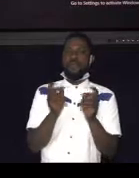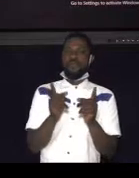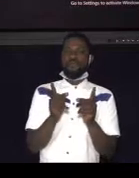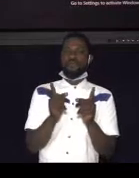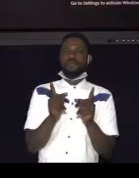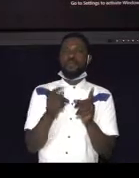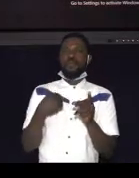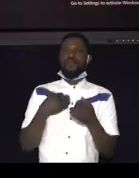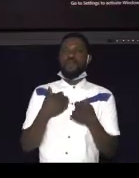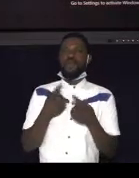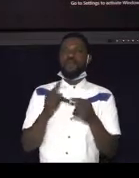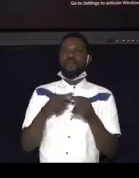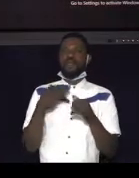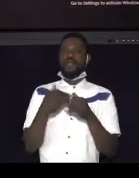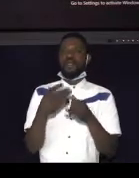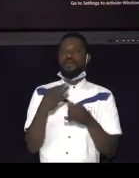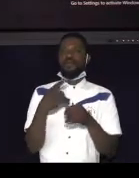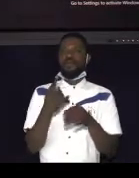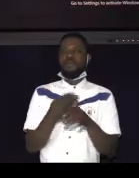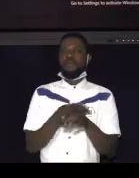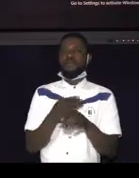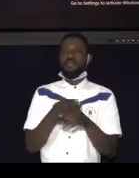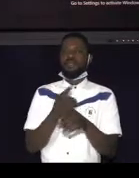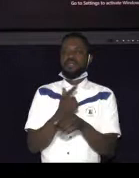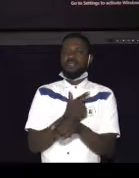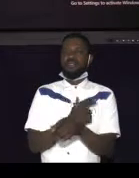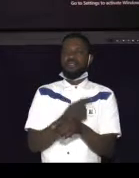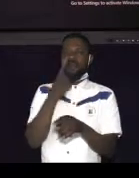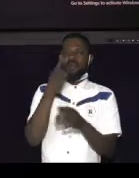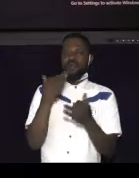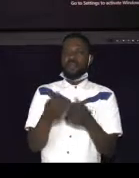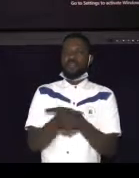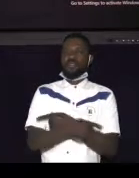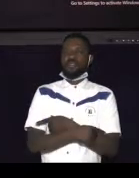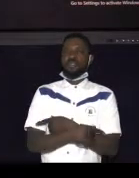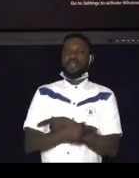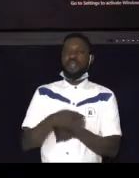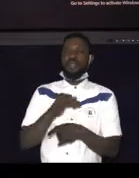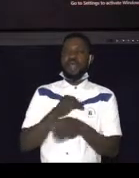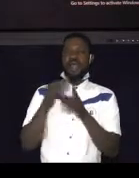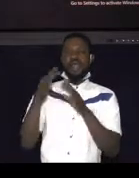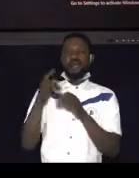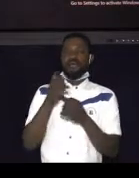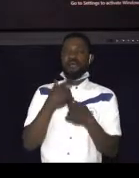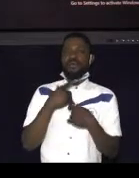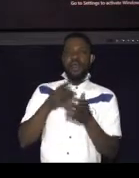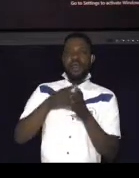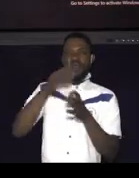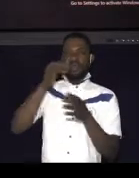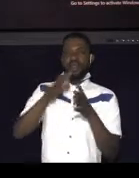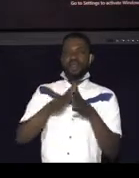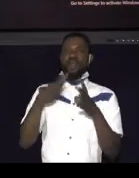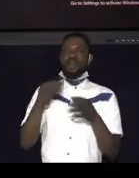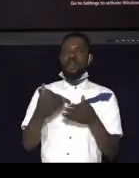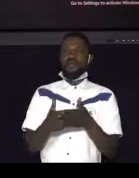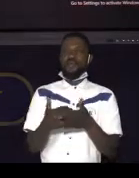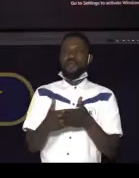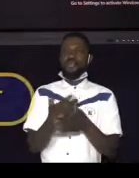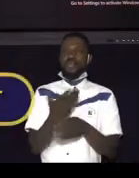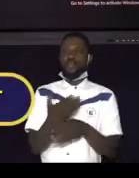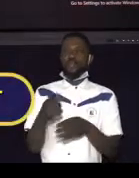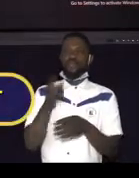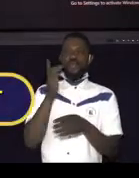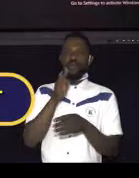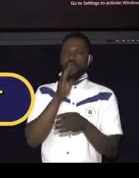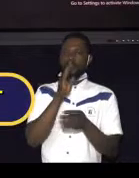Alrighty then, we have come to the end of the mathematics lesson for today. I hope that you learned a lot of new things and that you will